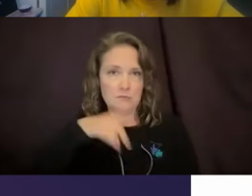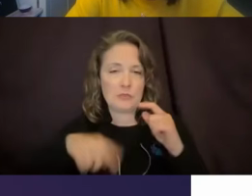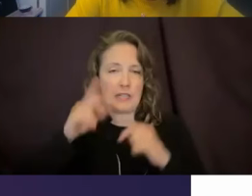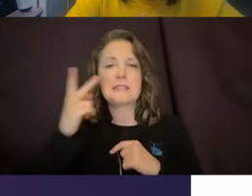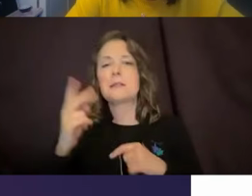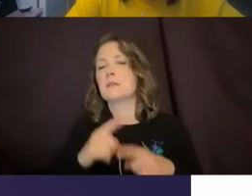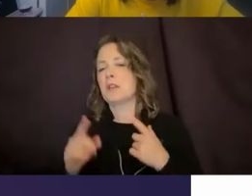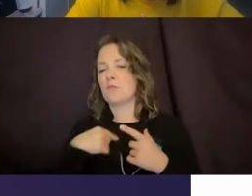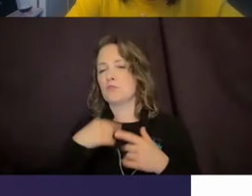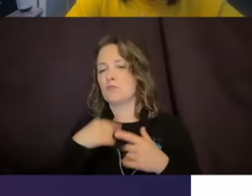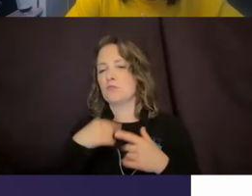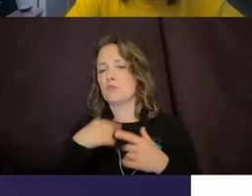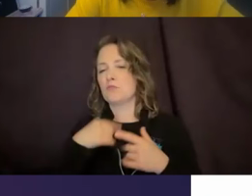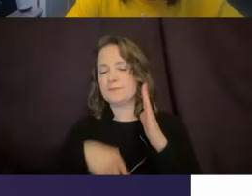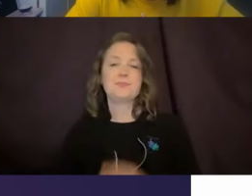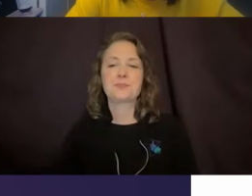Um,